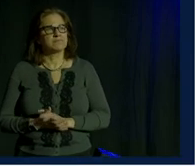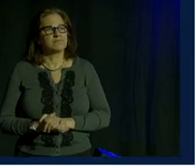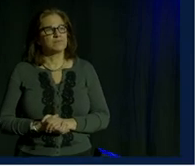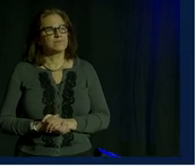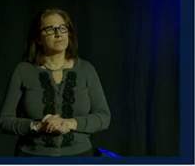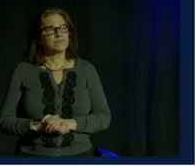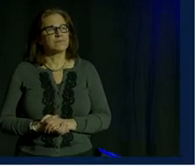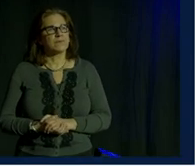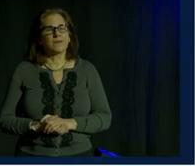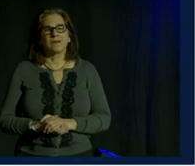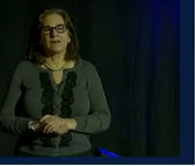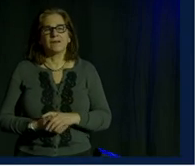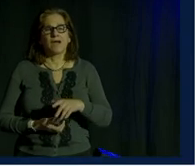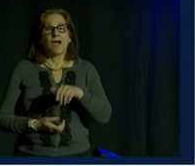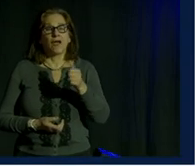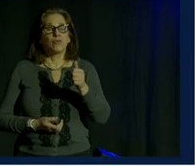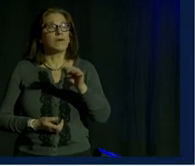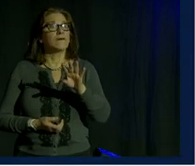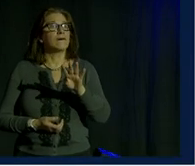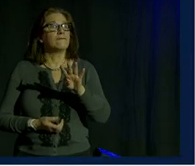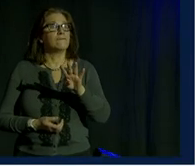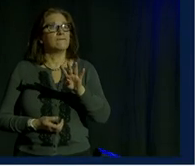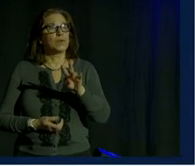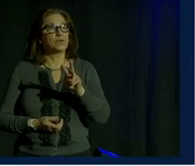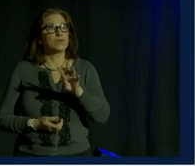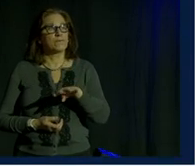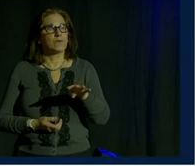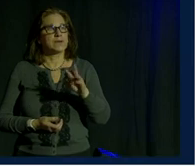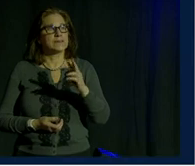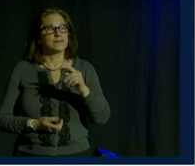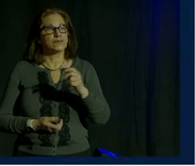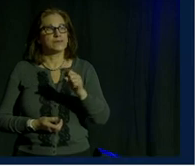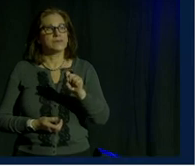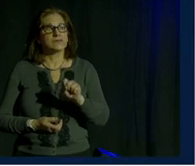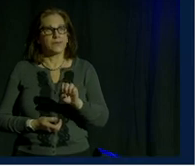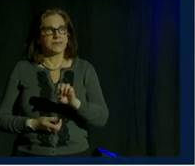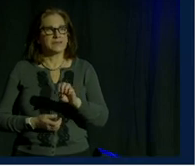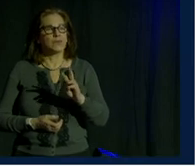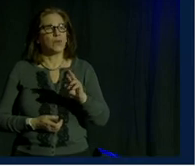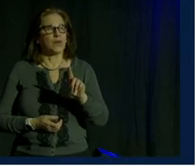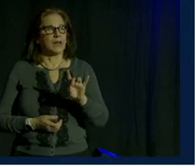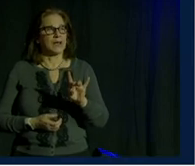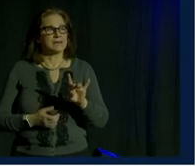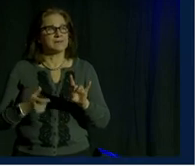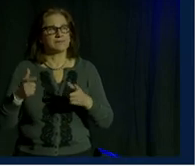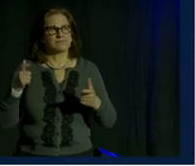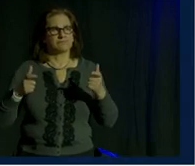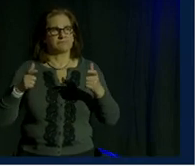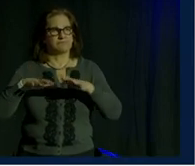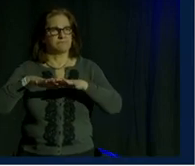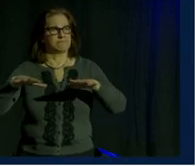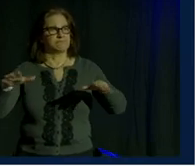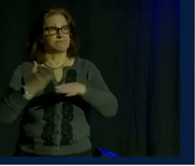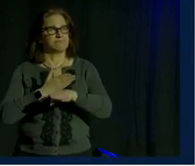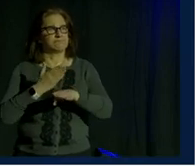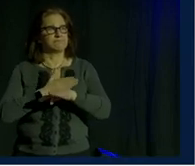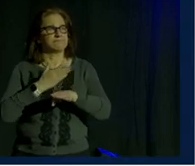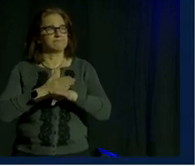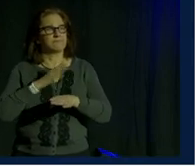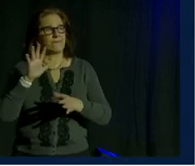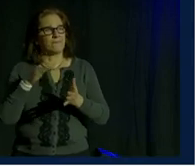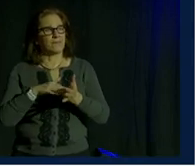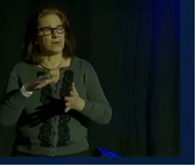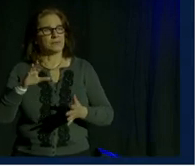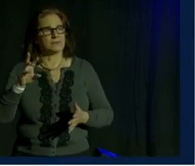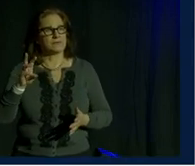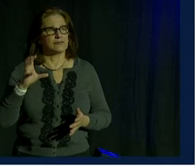At 42446 6th Street Southeast, we have one of the larger opportunities with this multi-unit building in Ward 8's